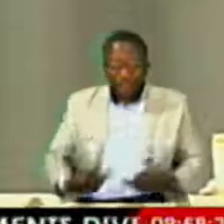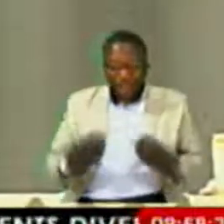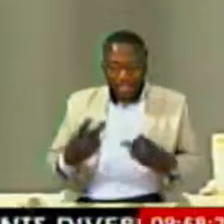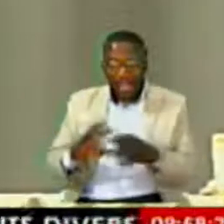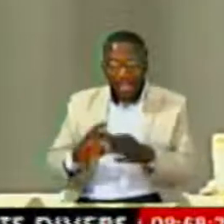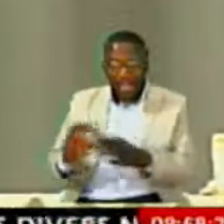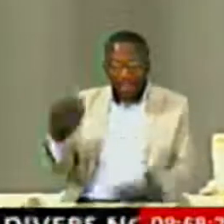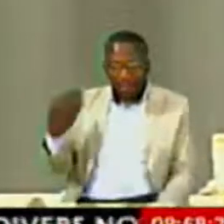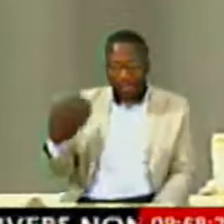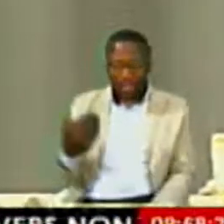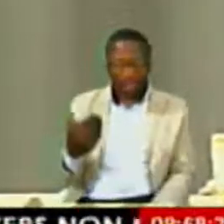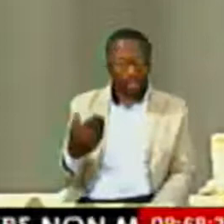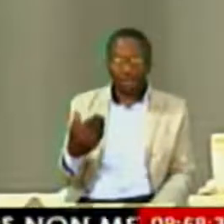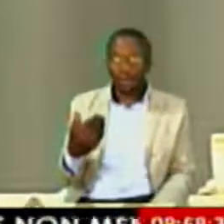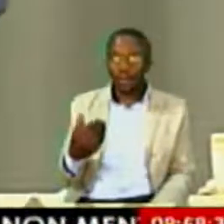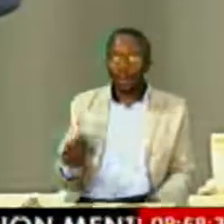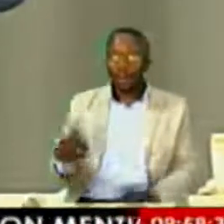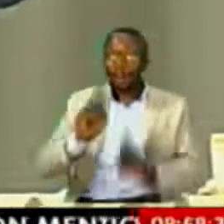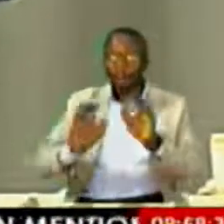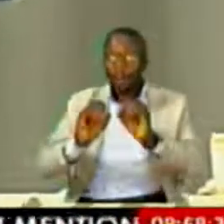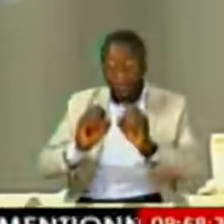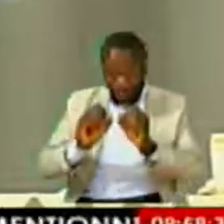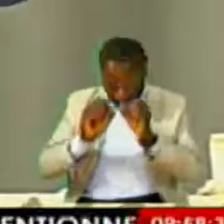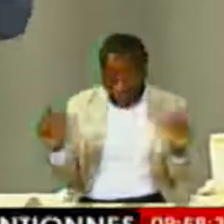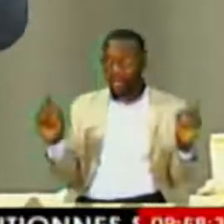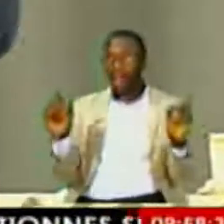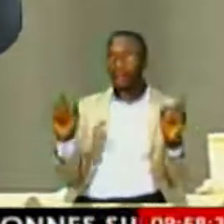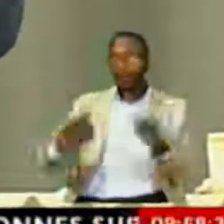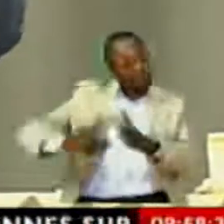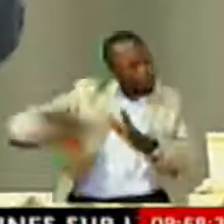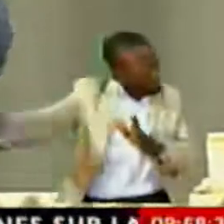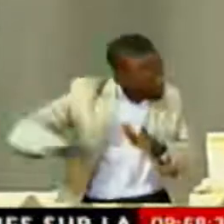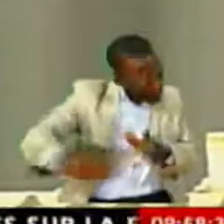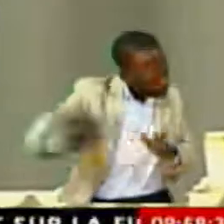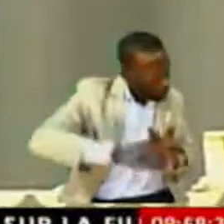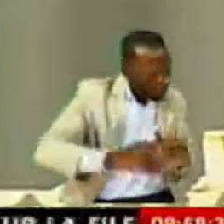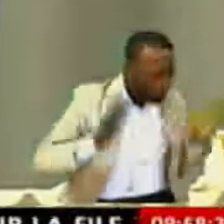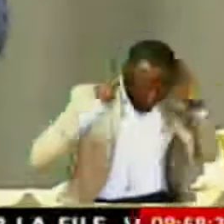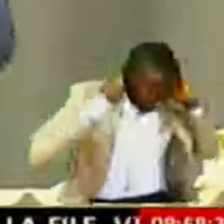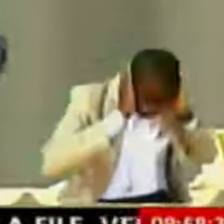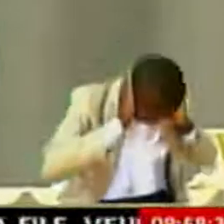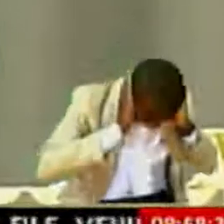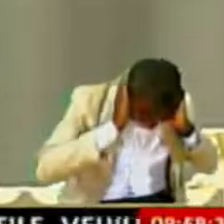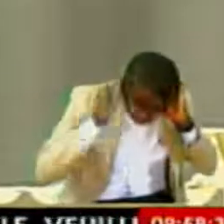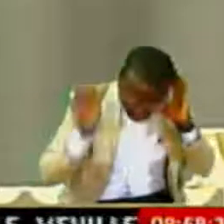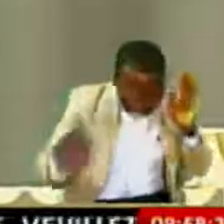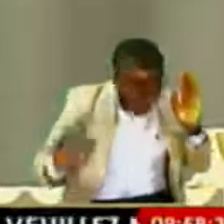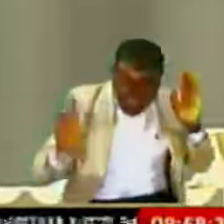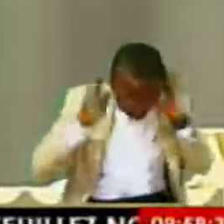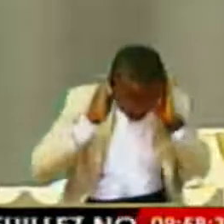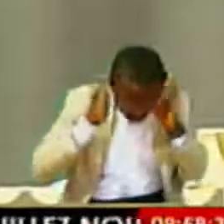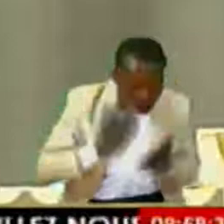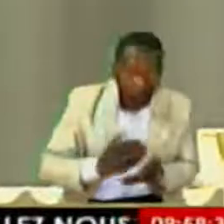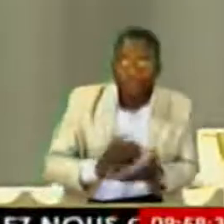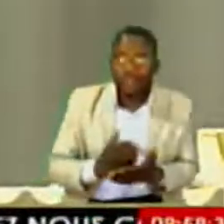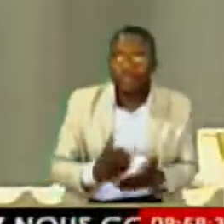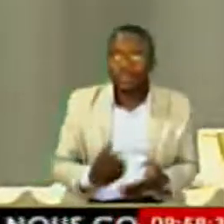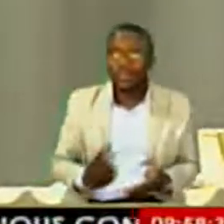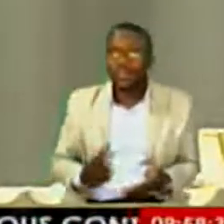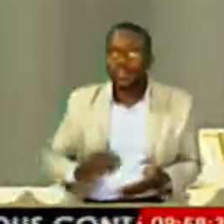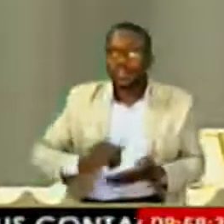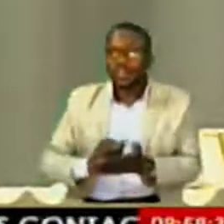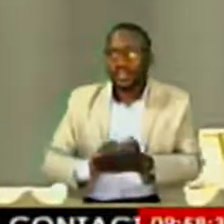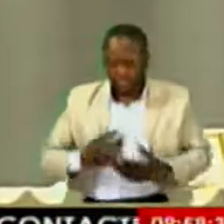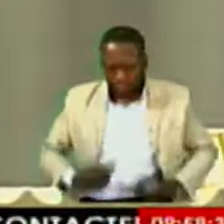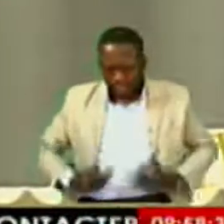fuir. Many will run away. Ah, what? Non, frère, ne dites pas. No, brother, don't say that. Mais c'est ce que nous étions. But this is what we were.